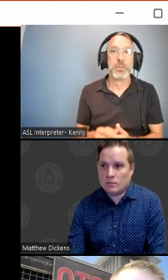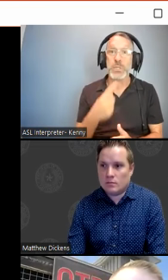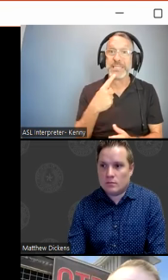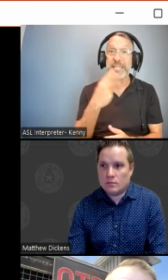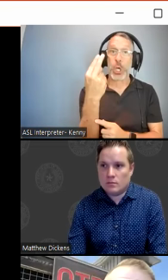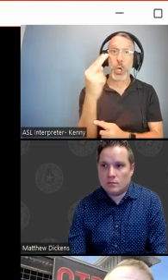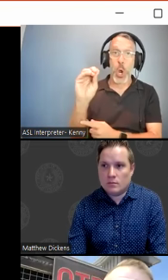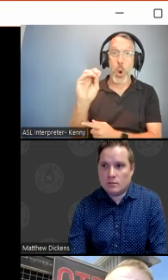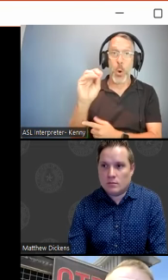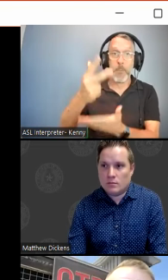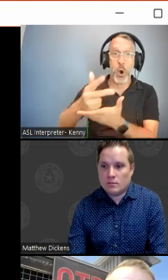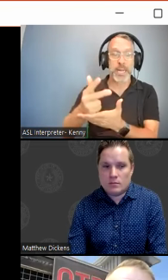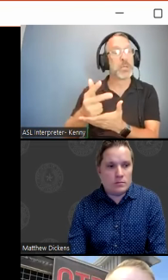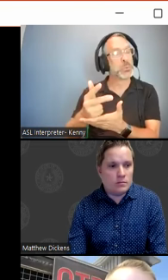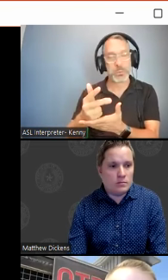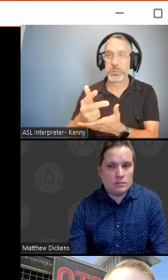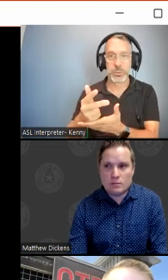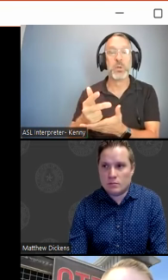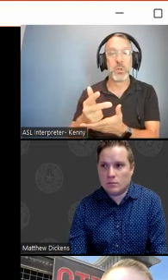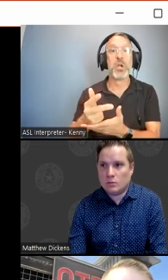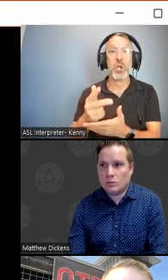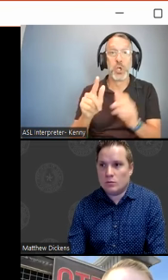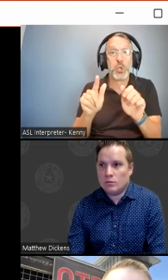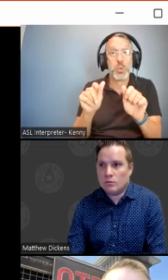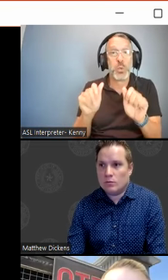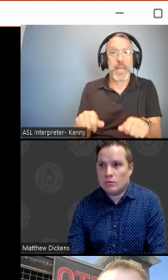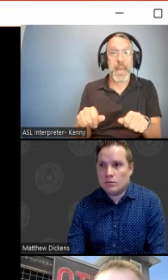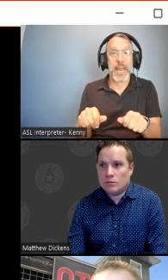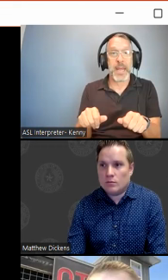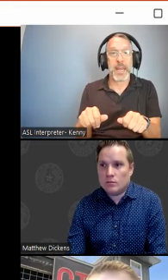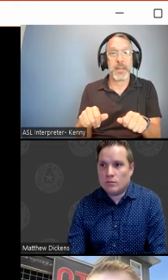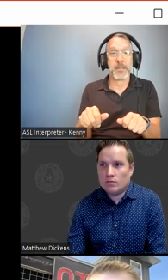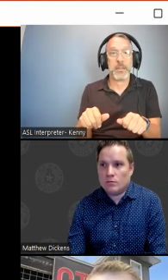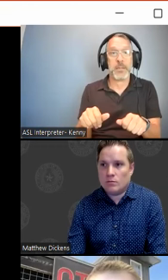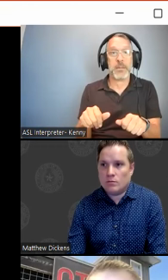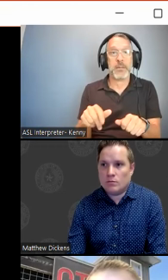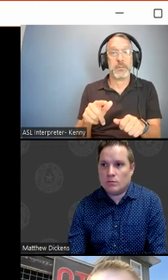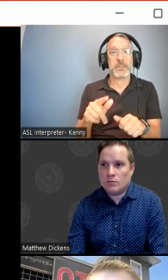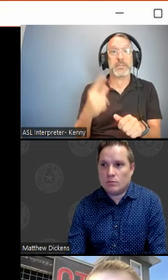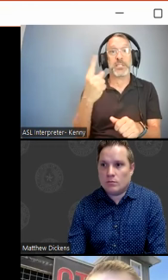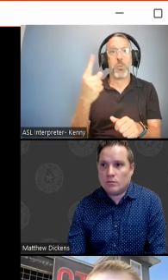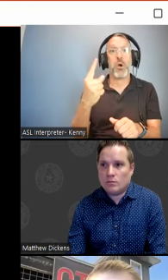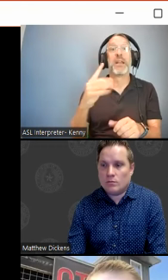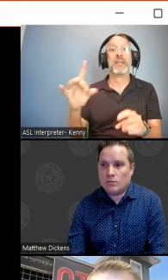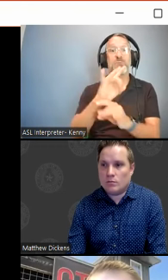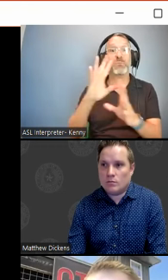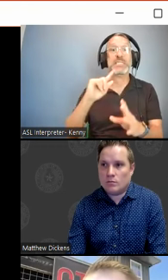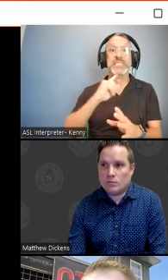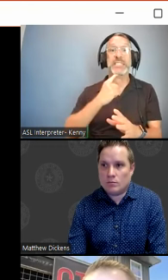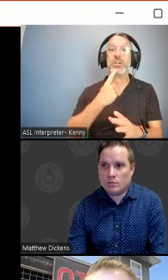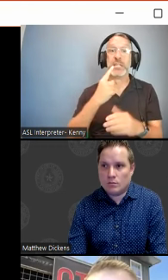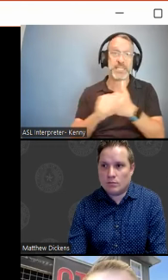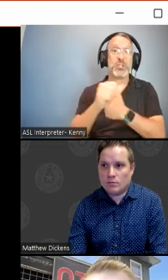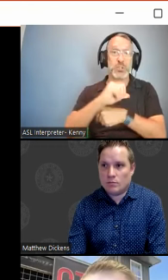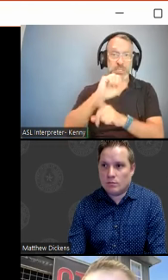parking, you can effectively put someone in a very serious life-threatening situation. And